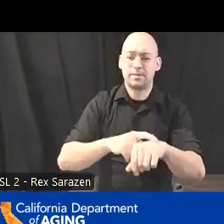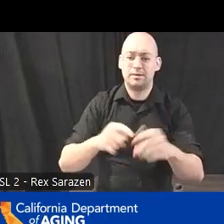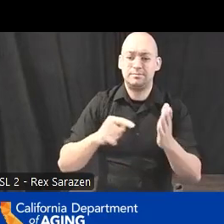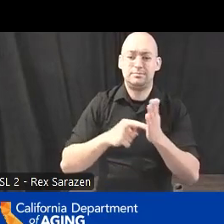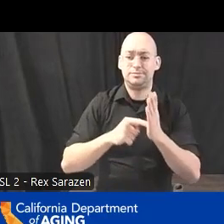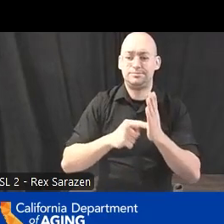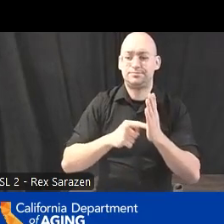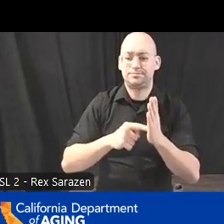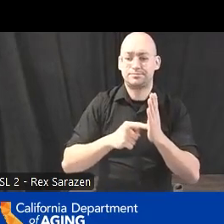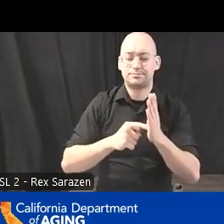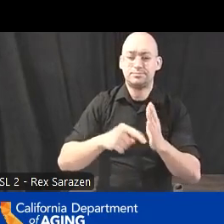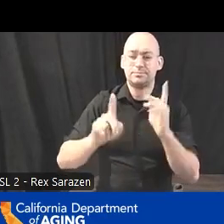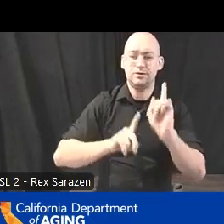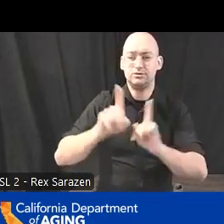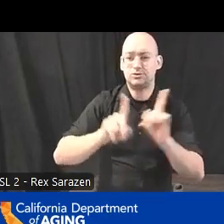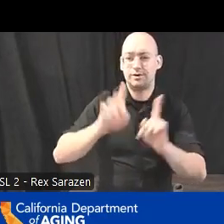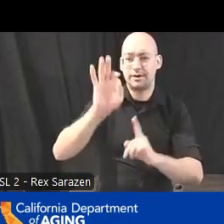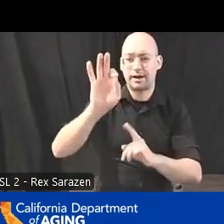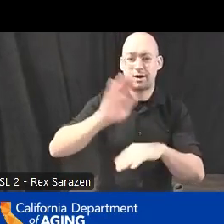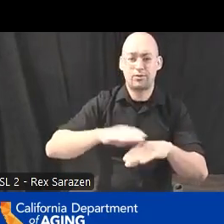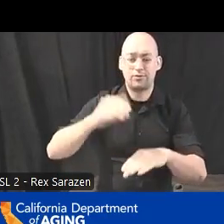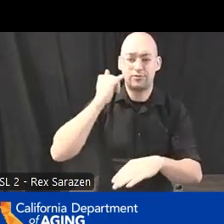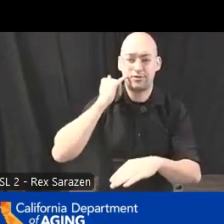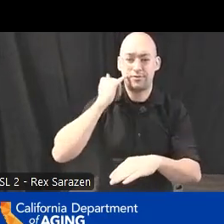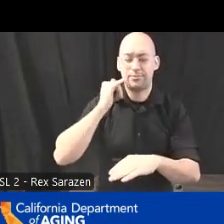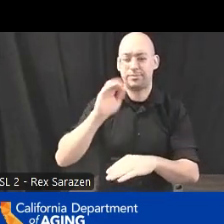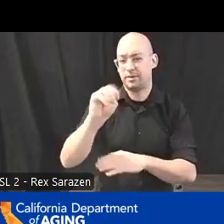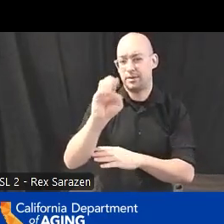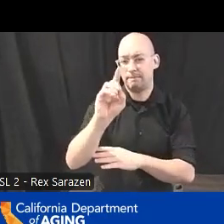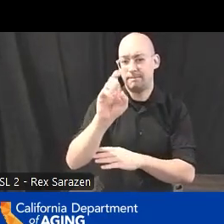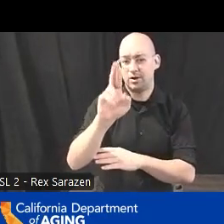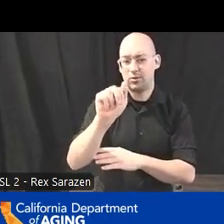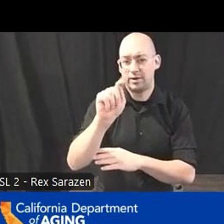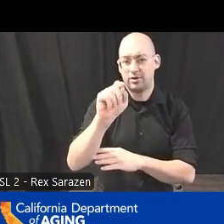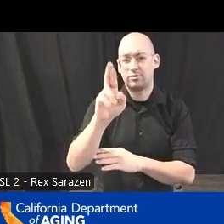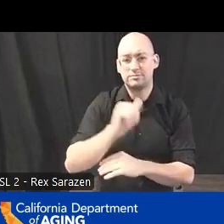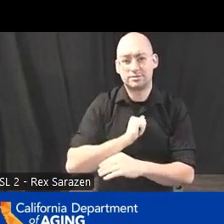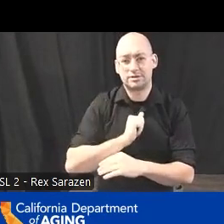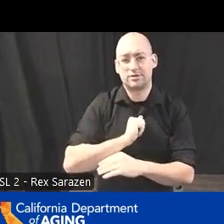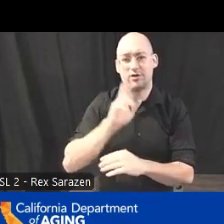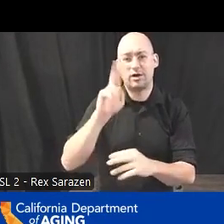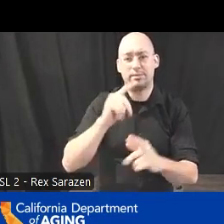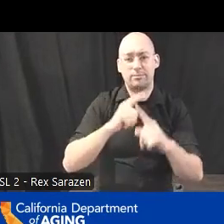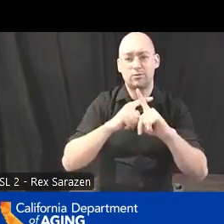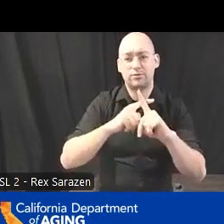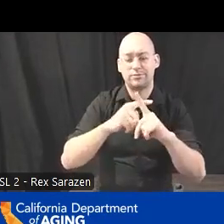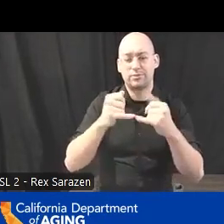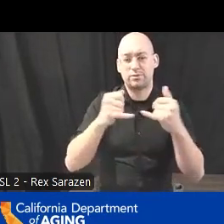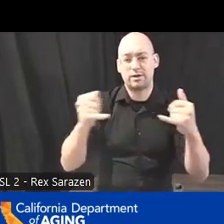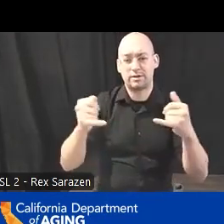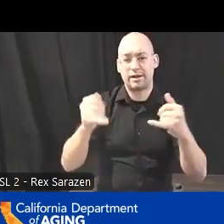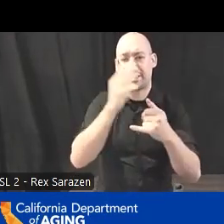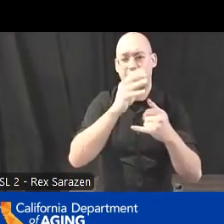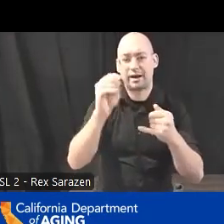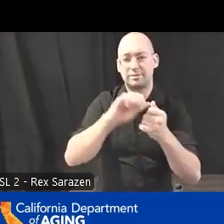on your dial pad, and the moderator, myself, will unmute your line. And of course, via Zoom,